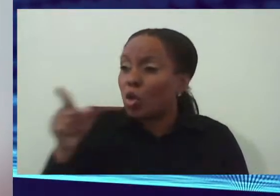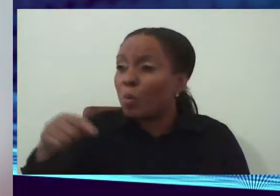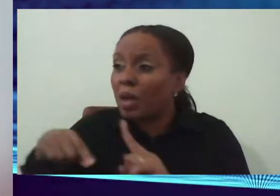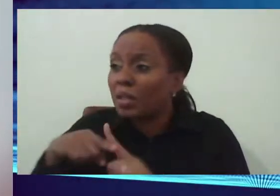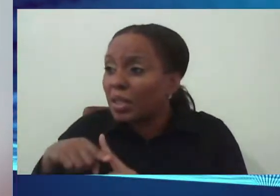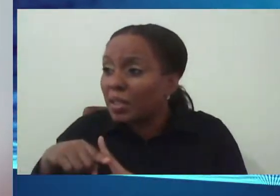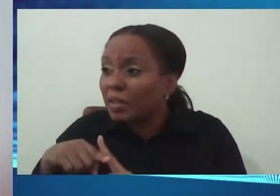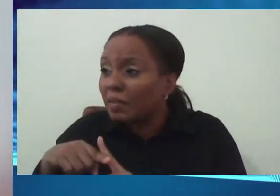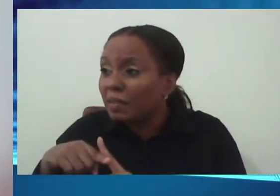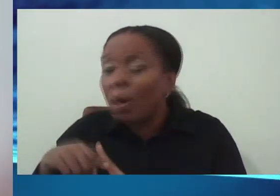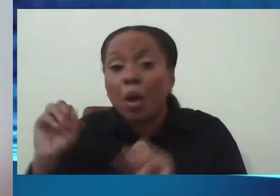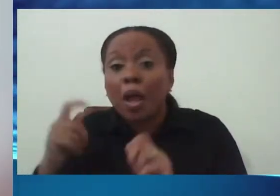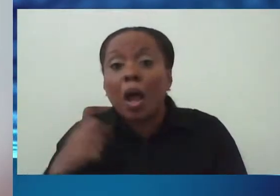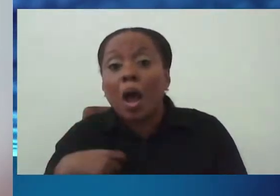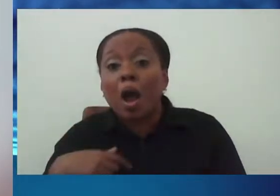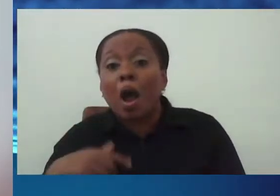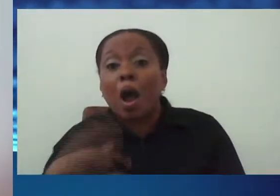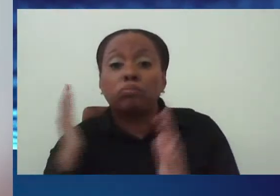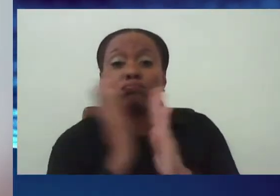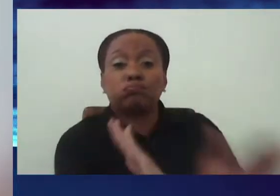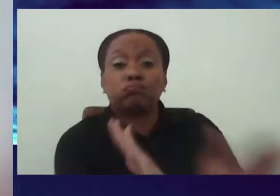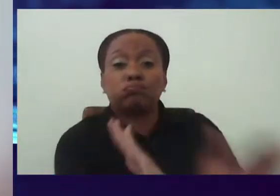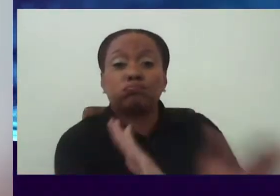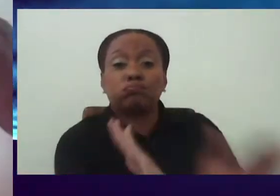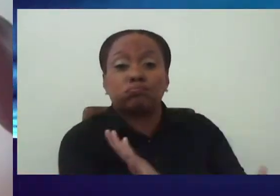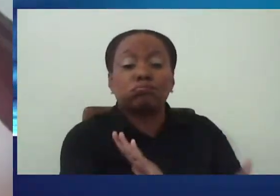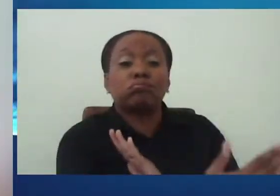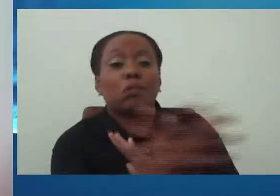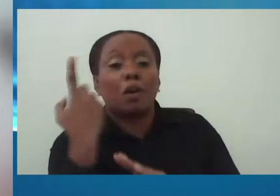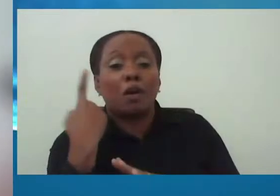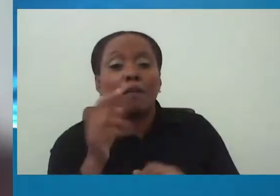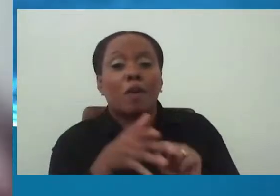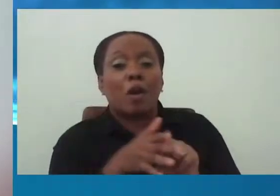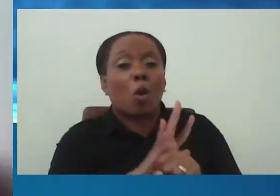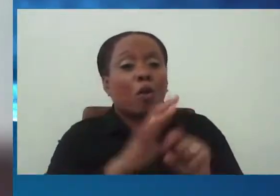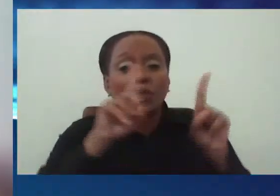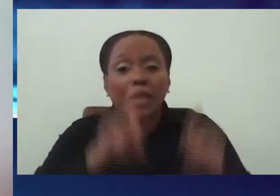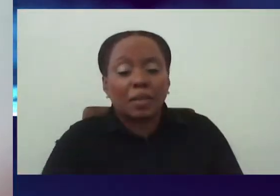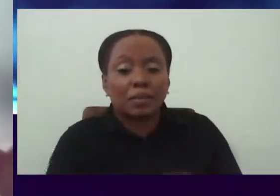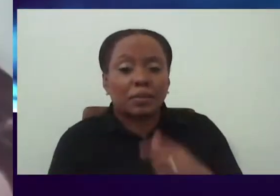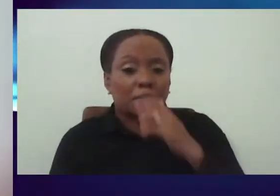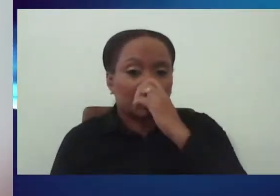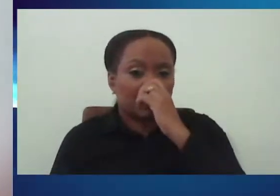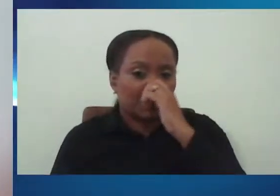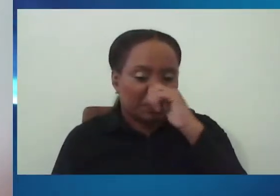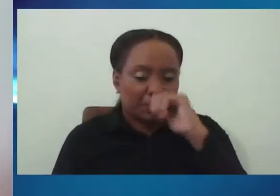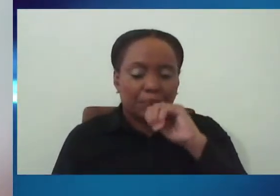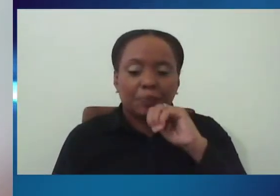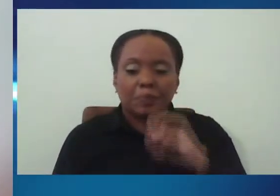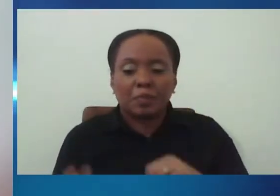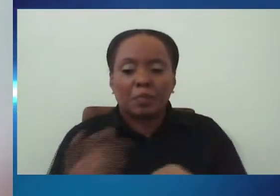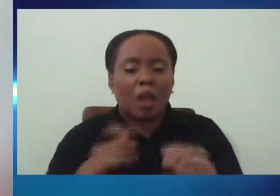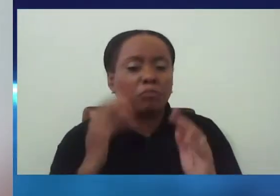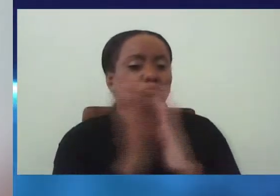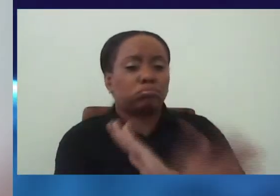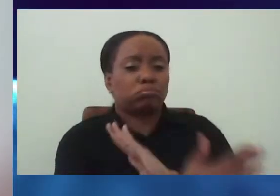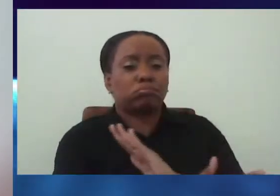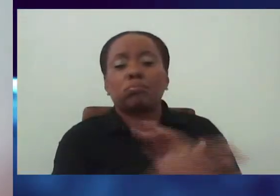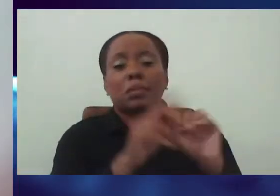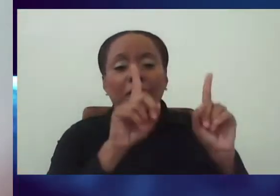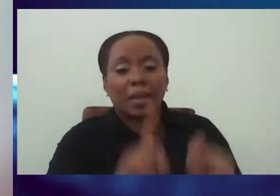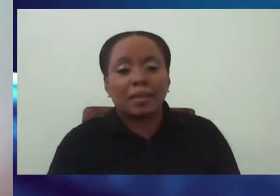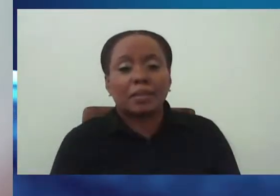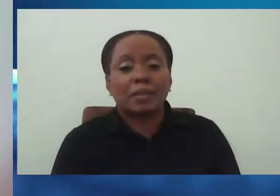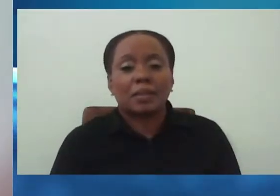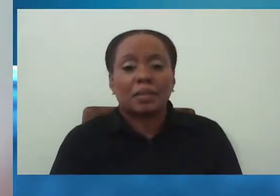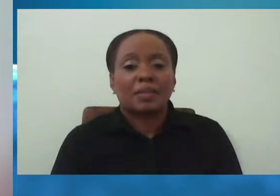to the gym or Brantford Tate or Eunice Gibson or Urgent Care or one of the other testing sites, and I get